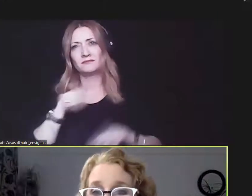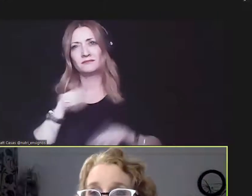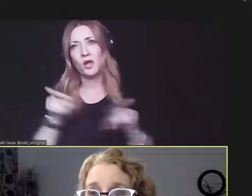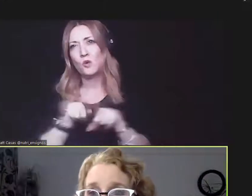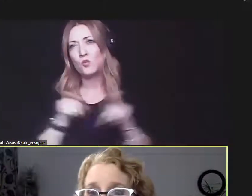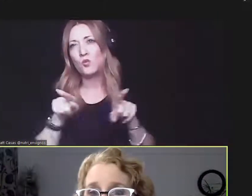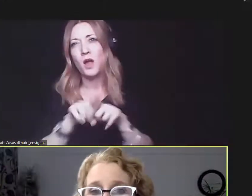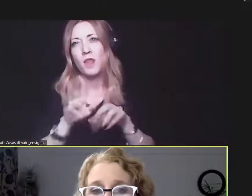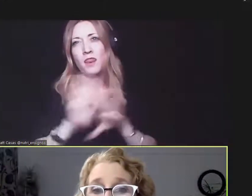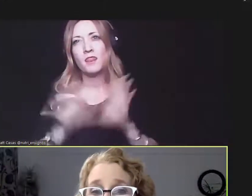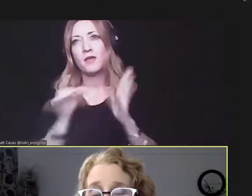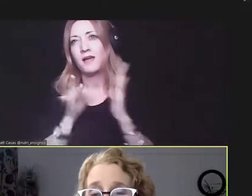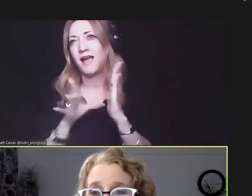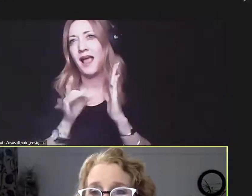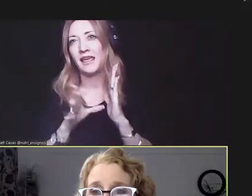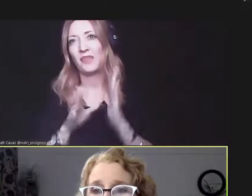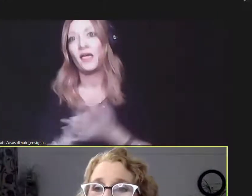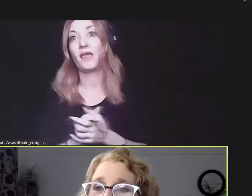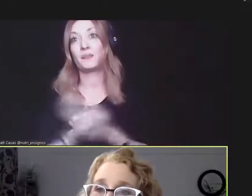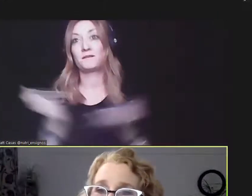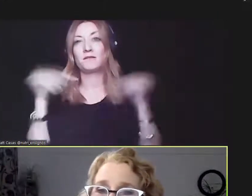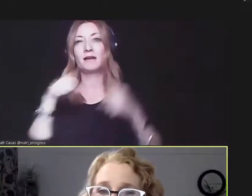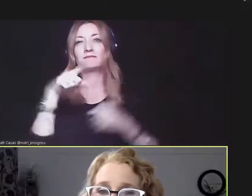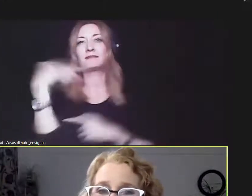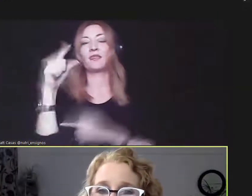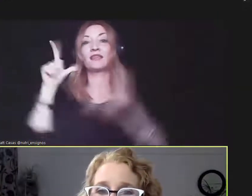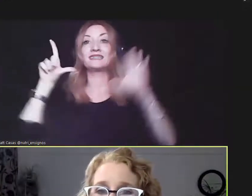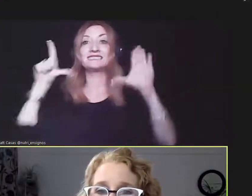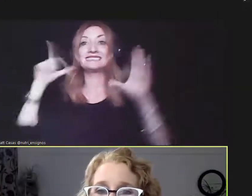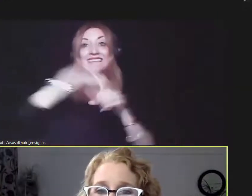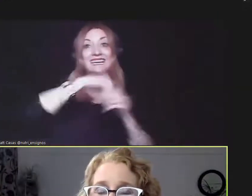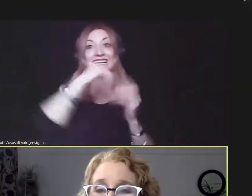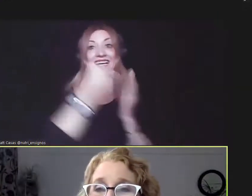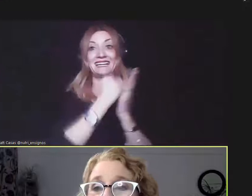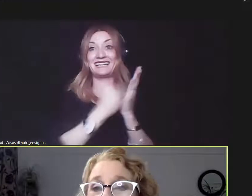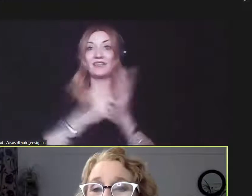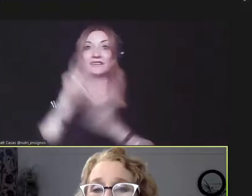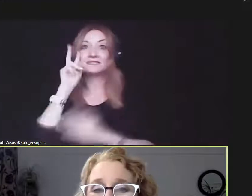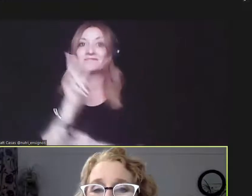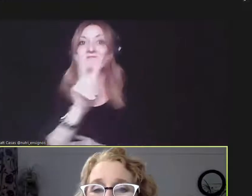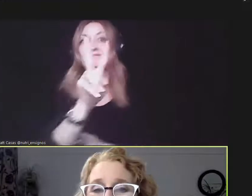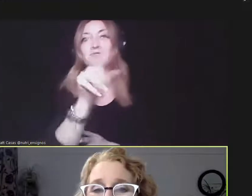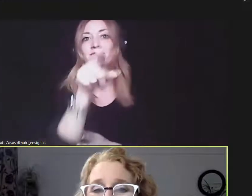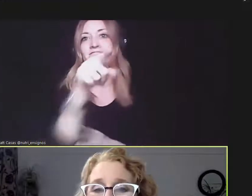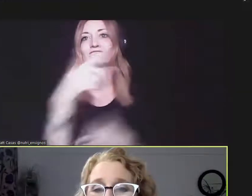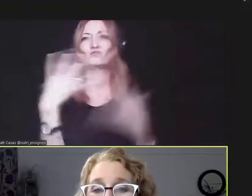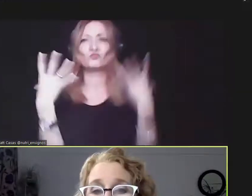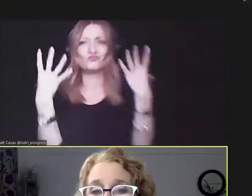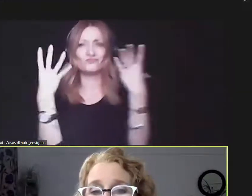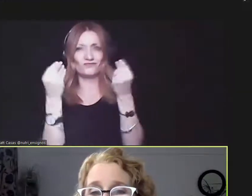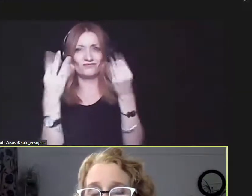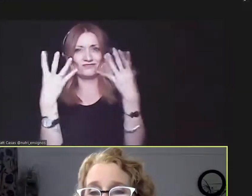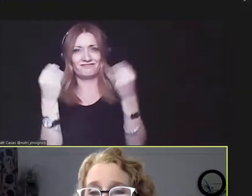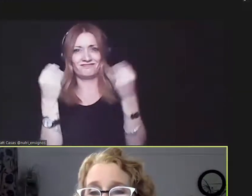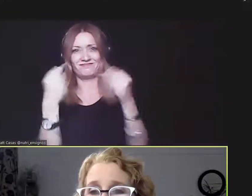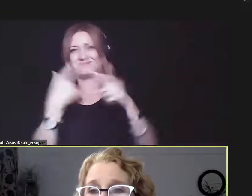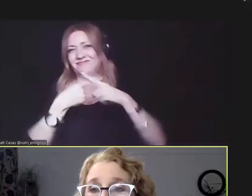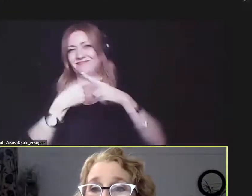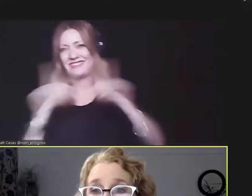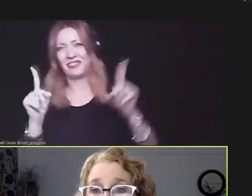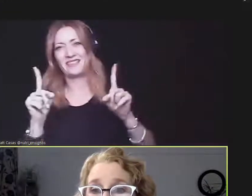have zeolite, chlorella, activated charcoal, chia seeds,